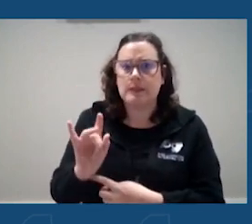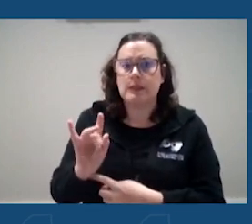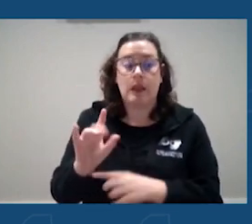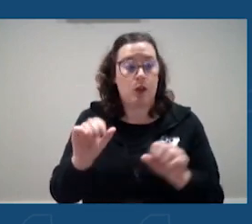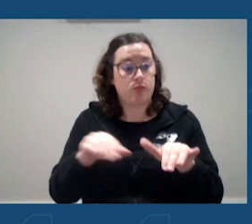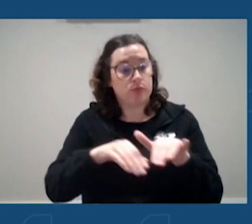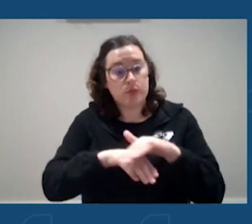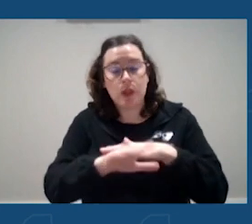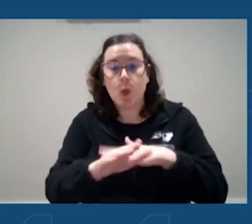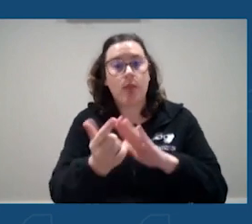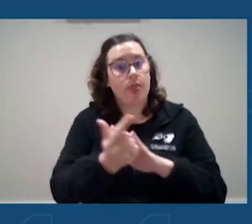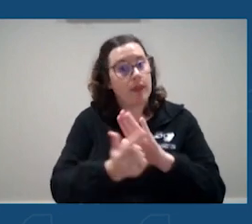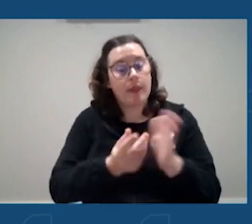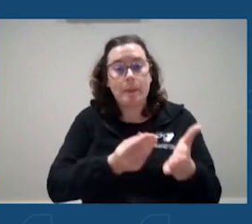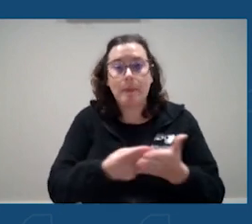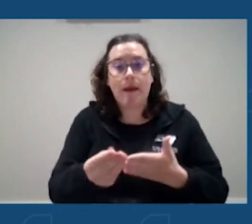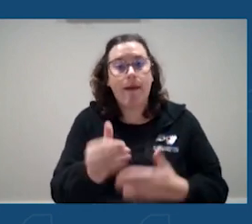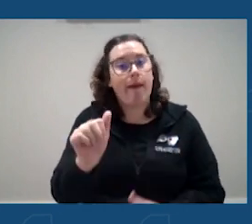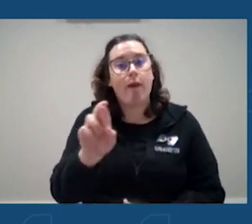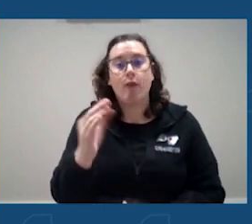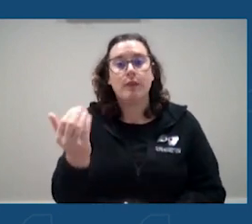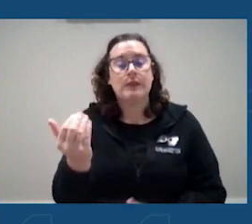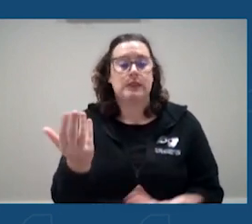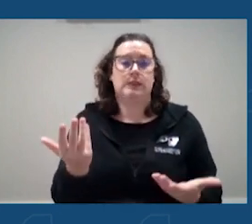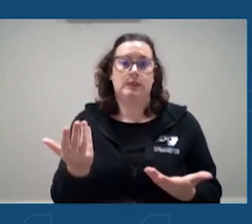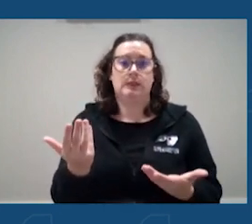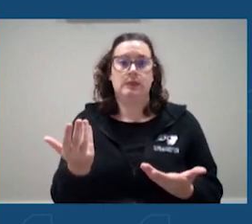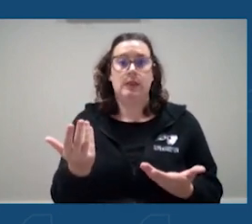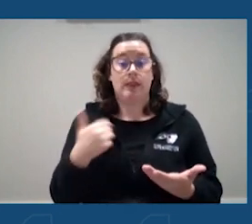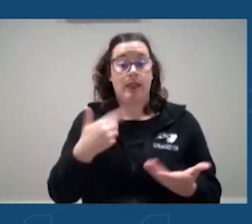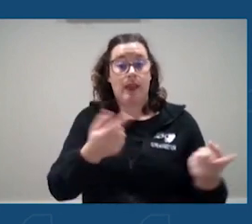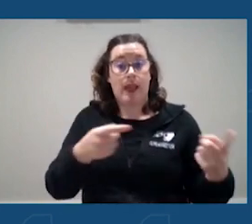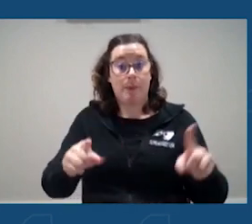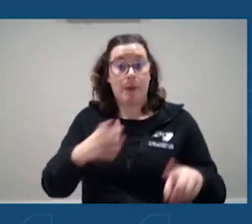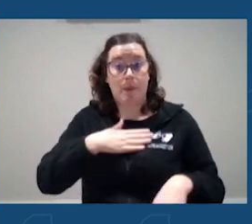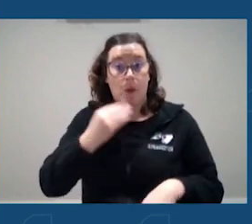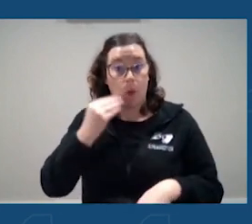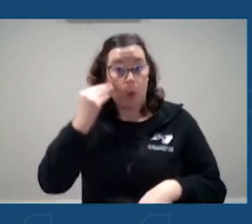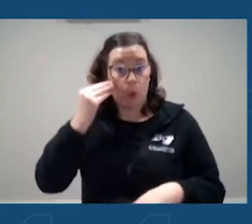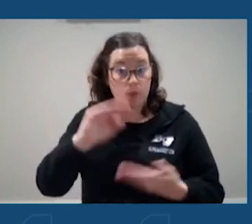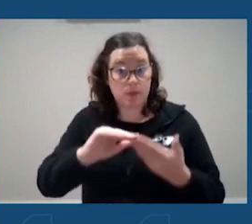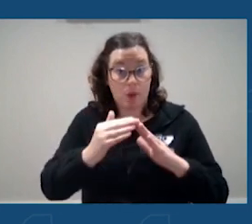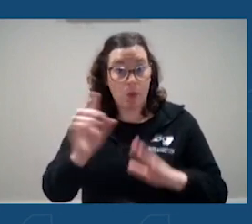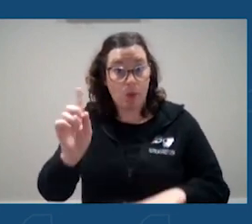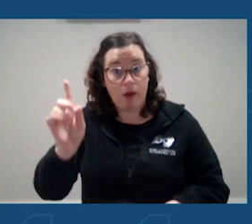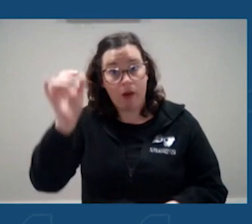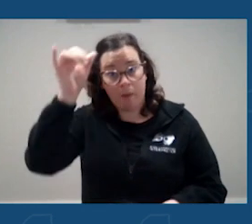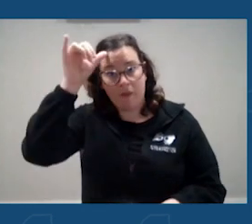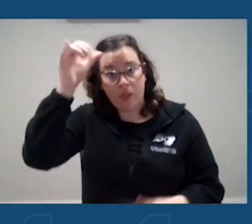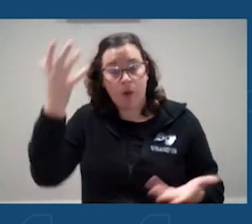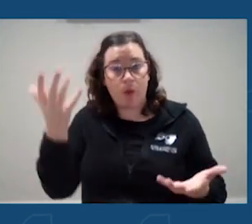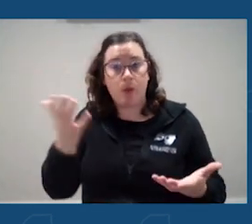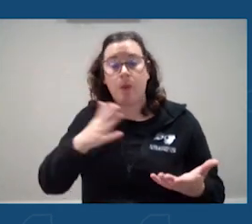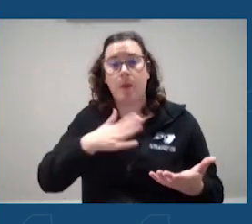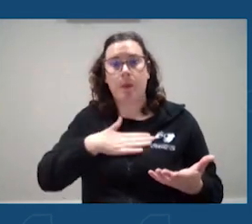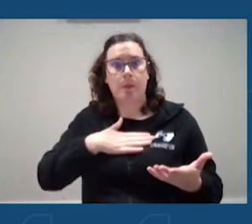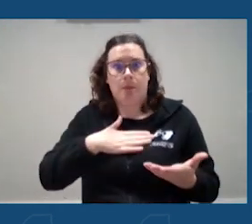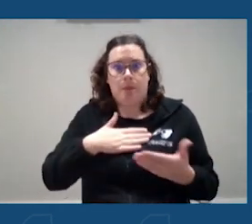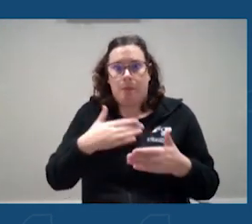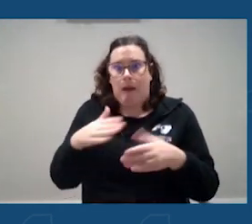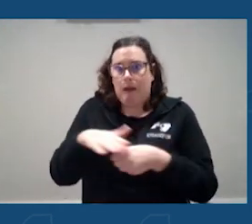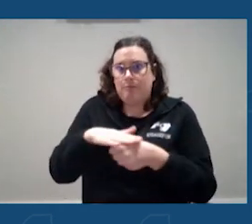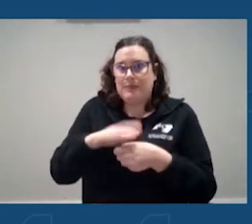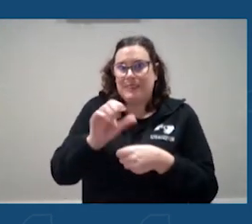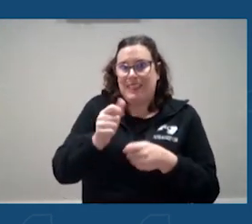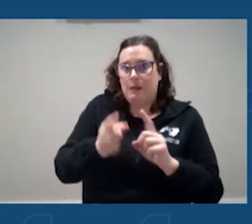and legally buy an AR-15. And that happened in my hometown of Buffalo, in my neighborhood, 10 minutes from where I live. The shooting at the